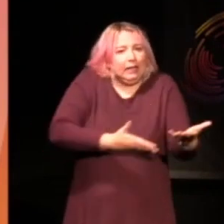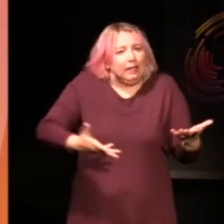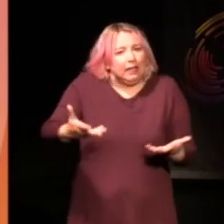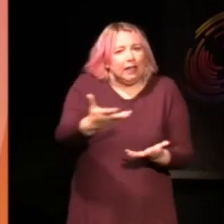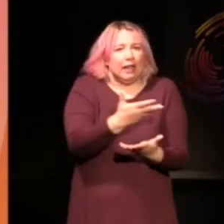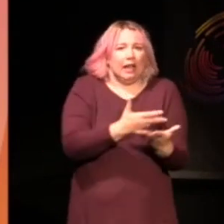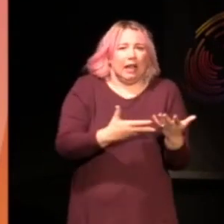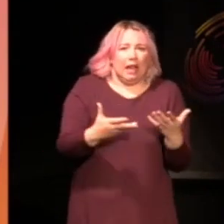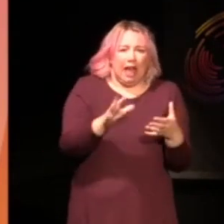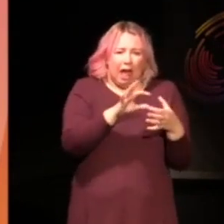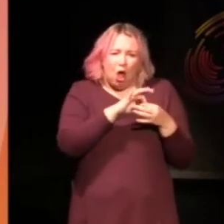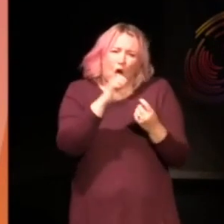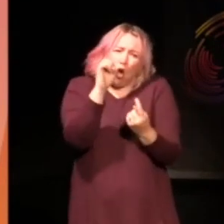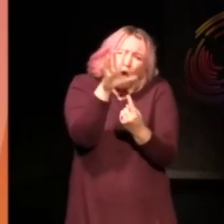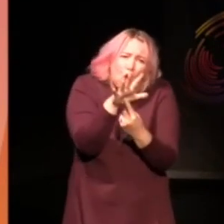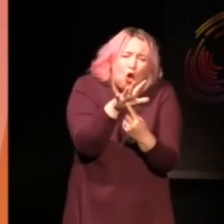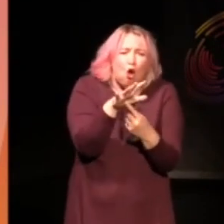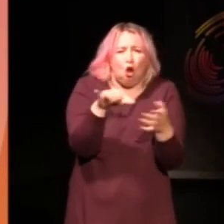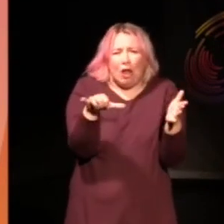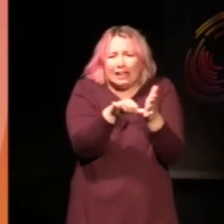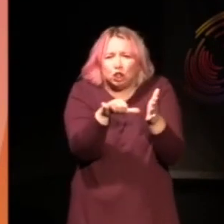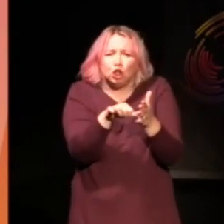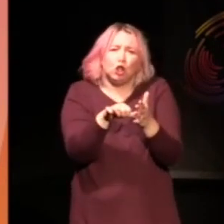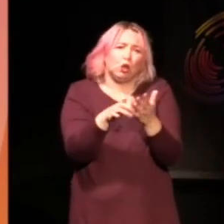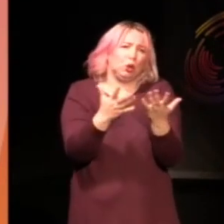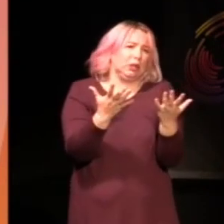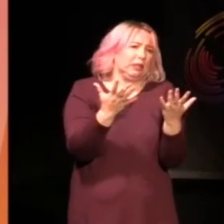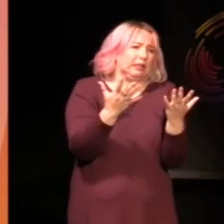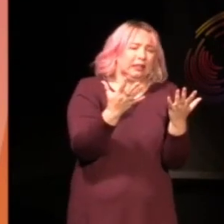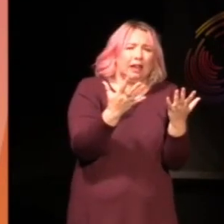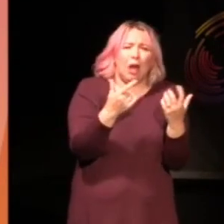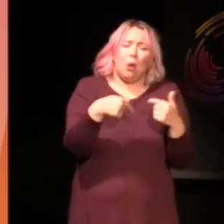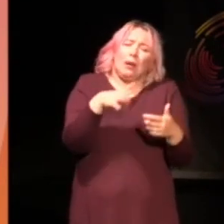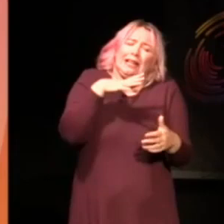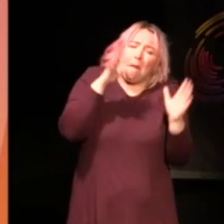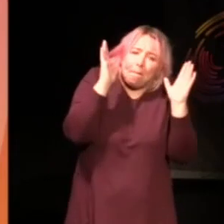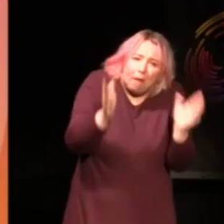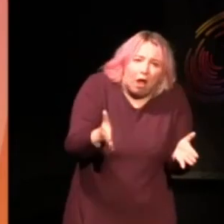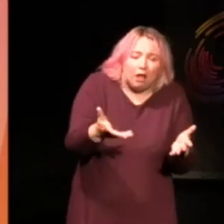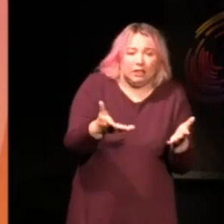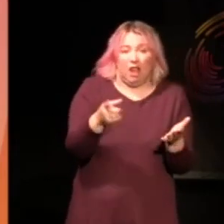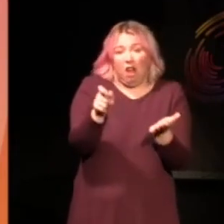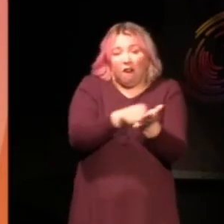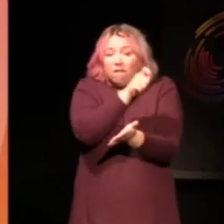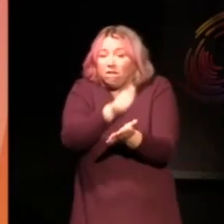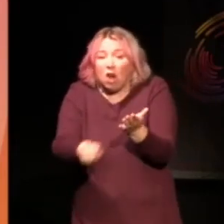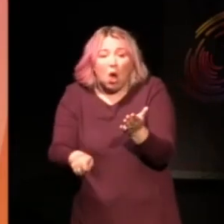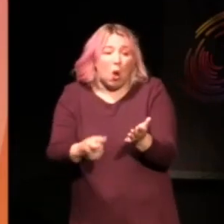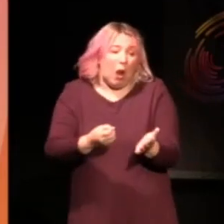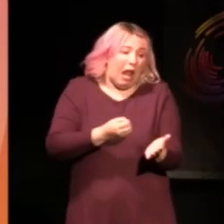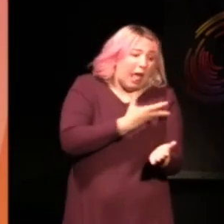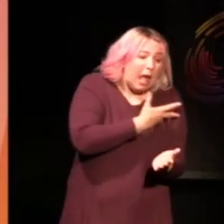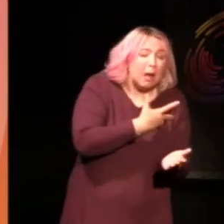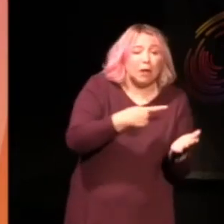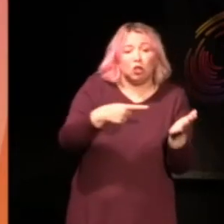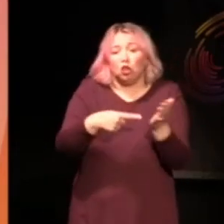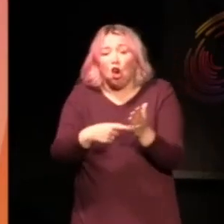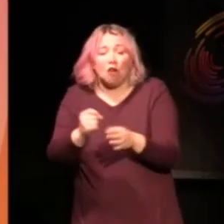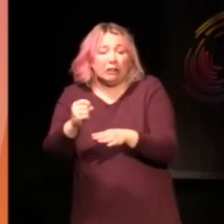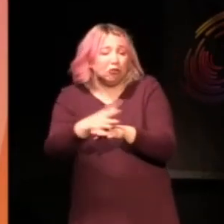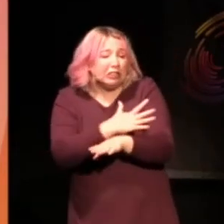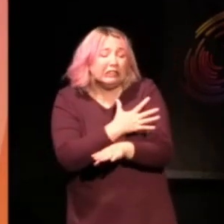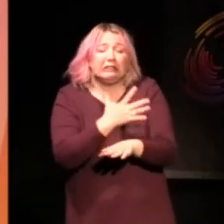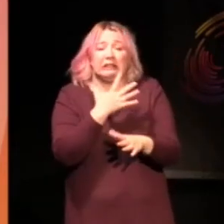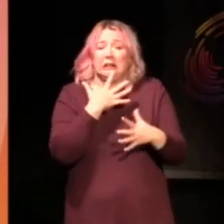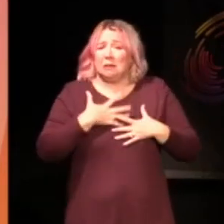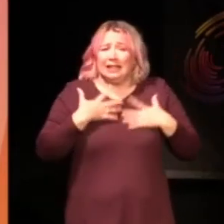core issues, like rule of law, like separation of powers. We all need this. Whether you vote Tories or Labour or Greens or any other